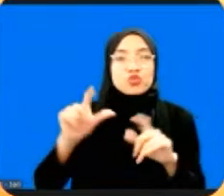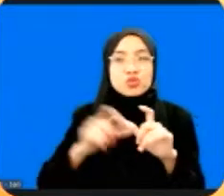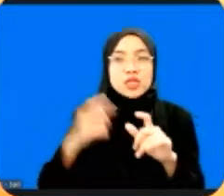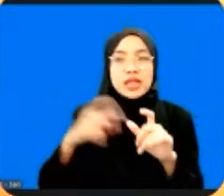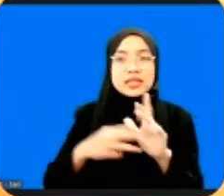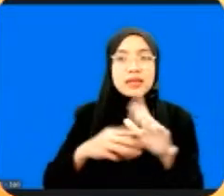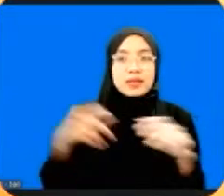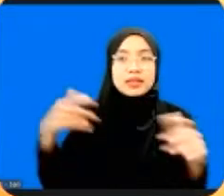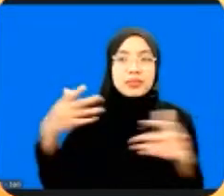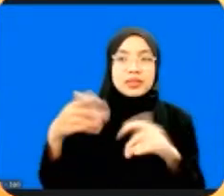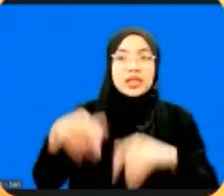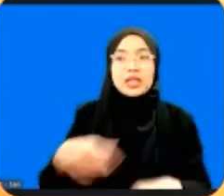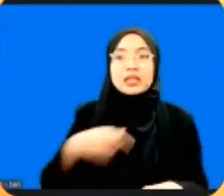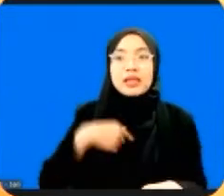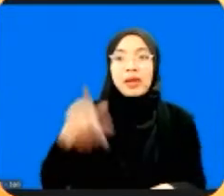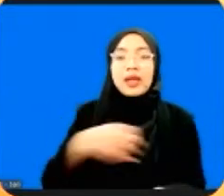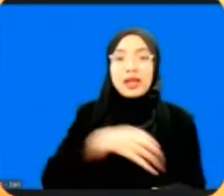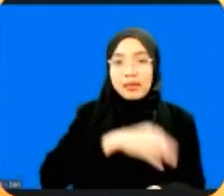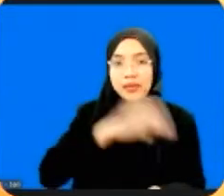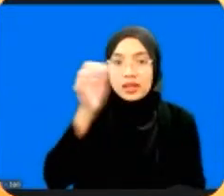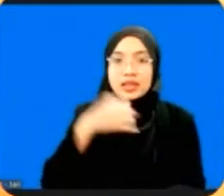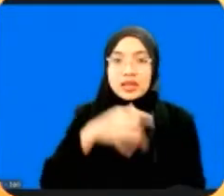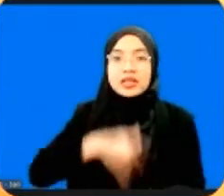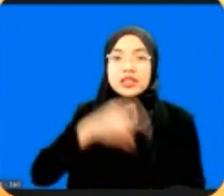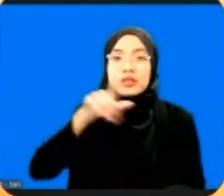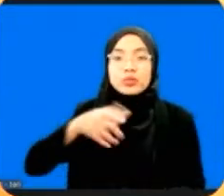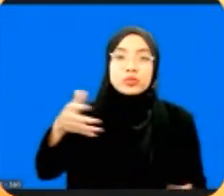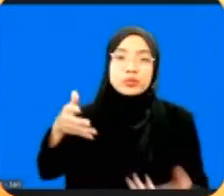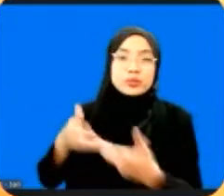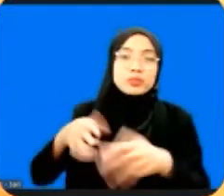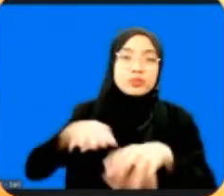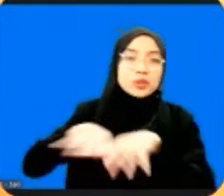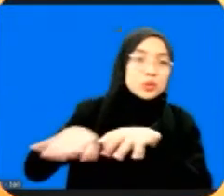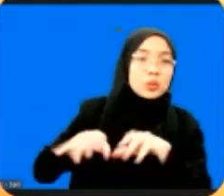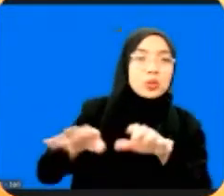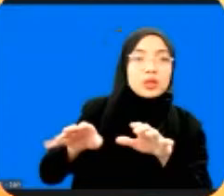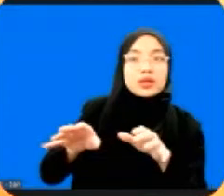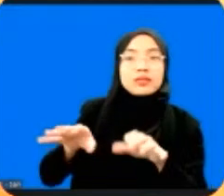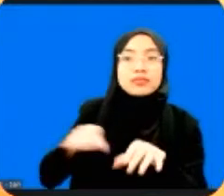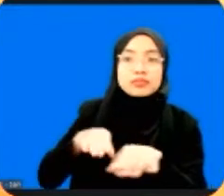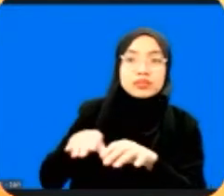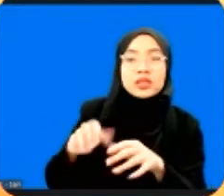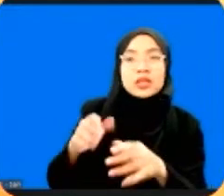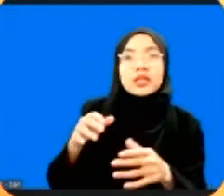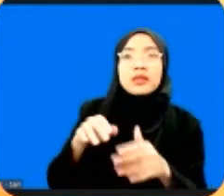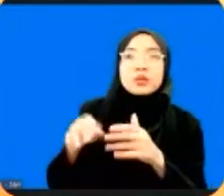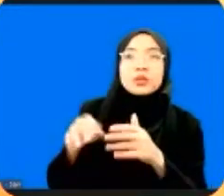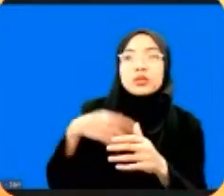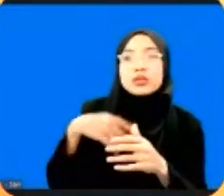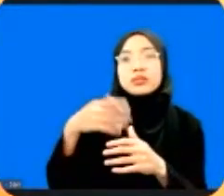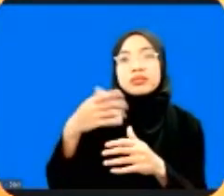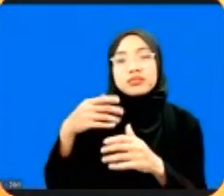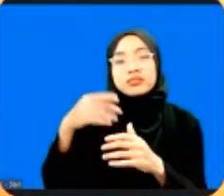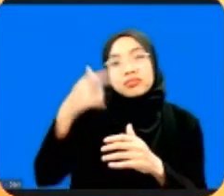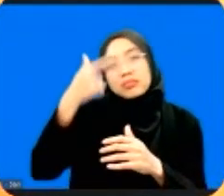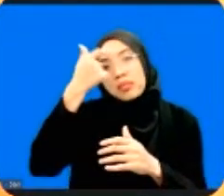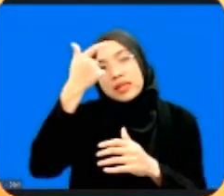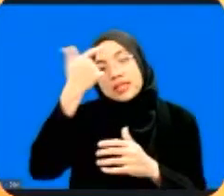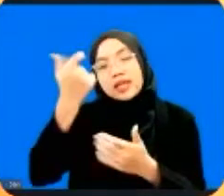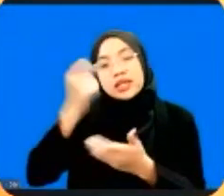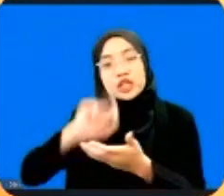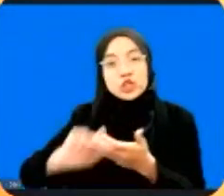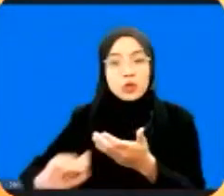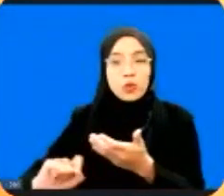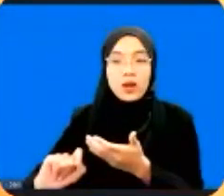in the curriculum. Other than that, in terms of regulation, I just want to echo again that self-regulatory framework, I believe, is the